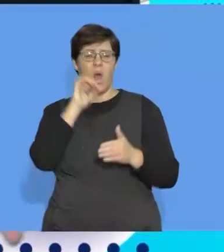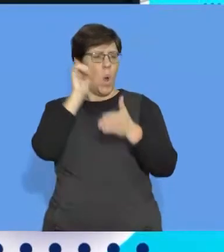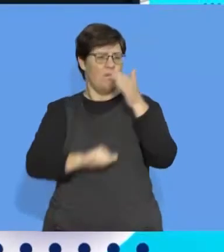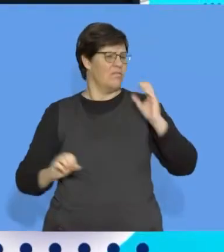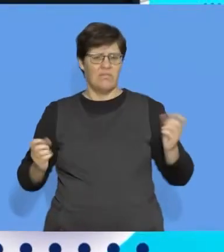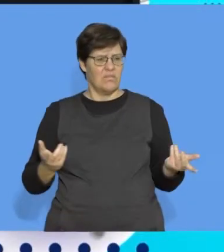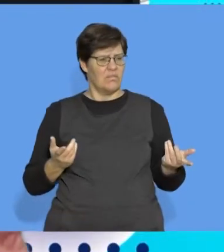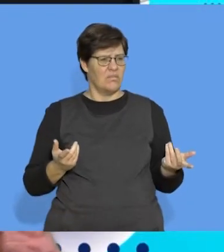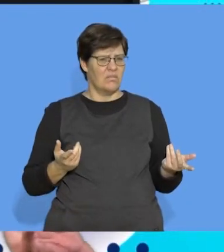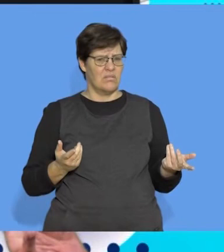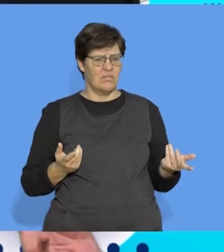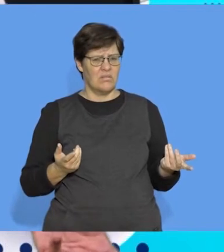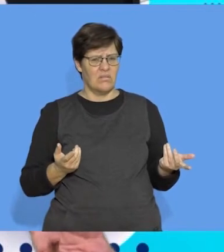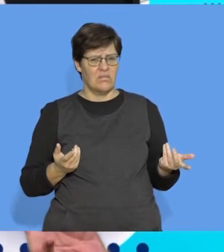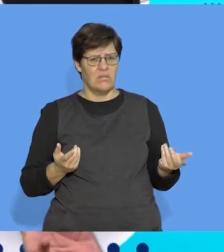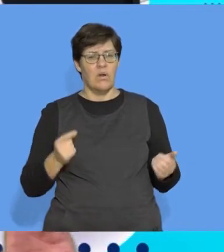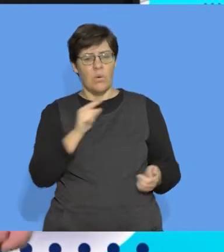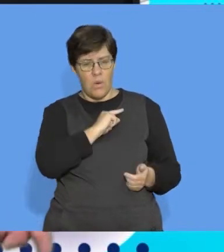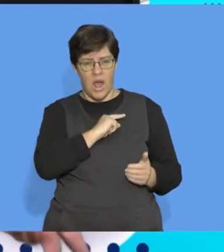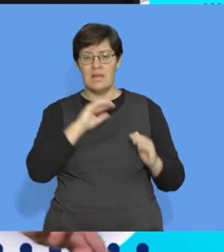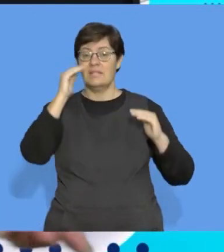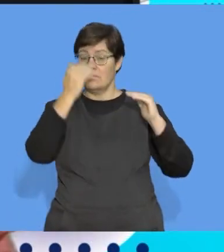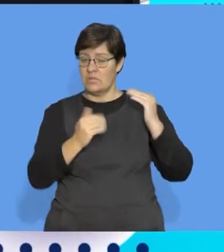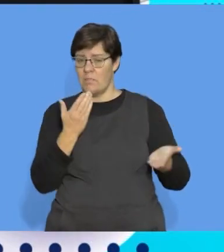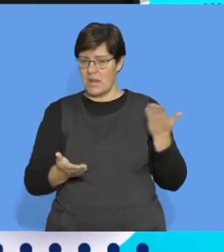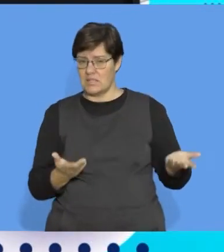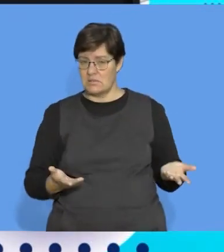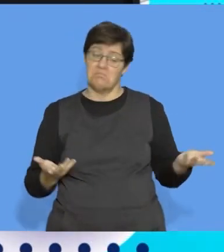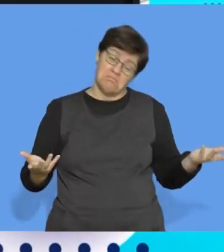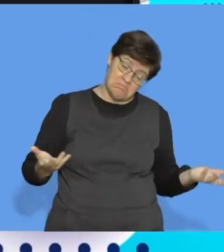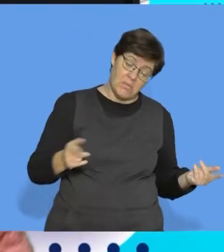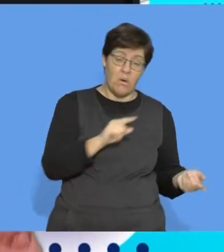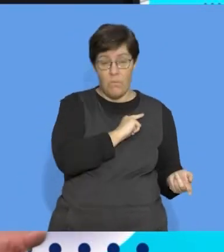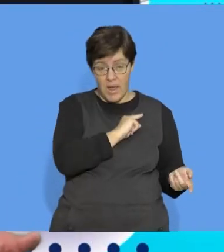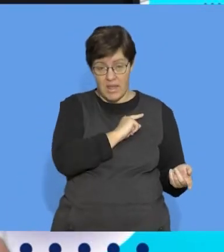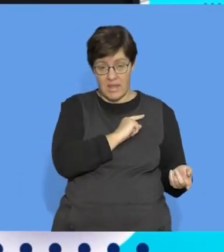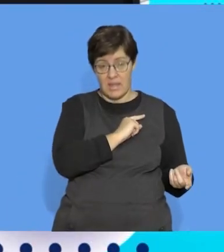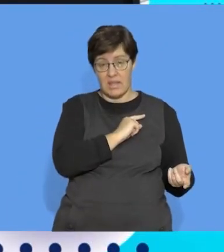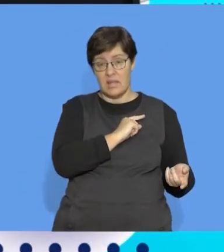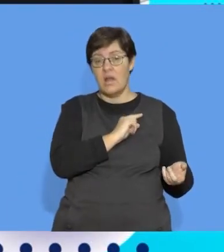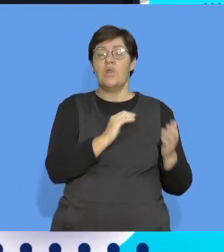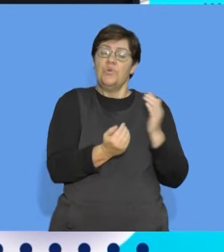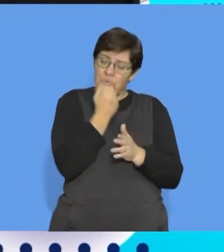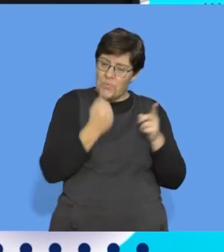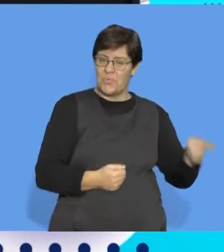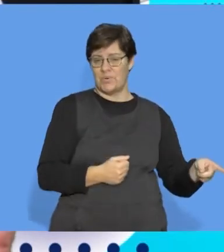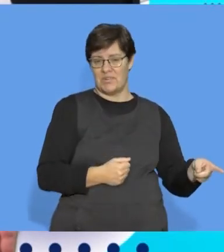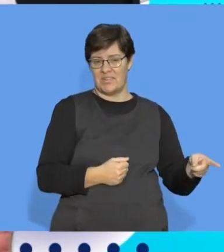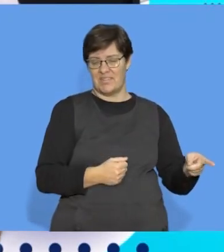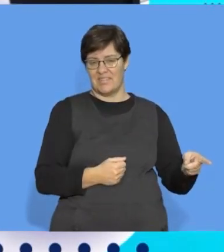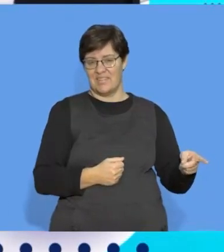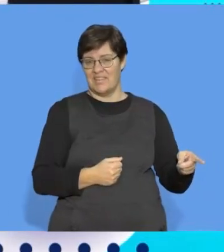not subtracting its accumulated? Because it's a diminishing balance method. Very simple. Because it's